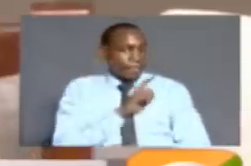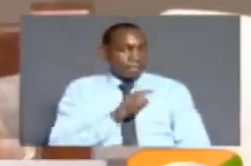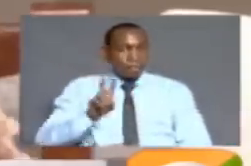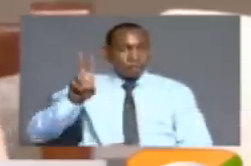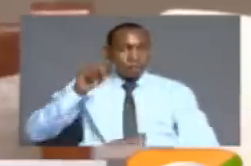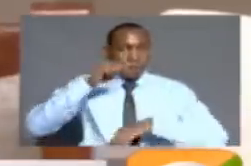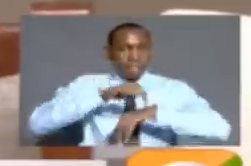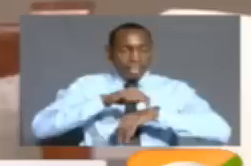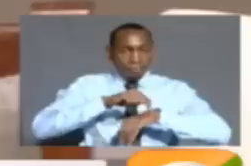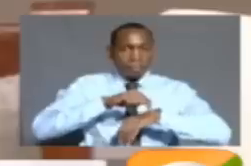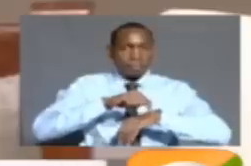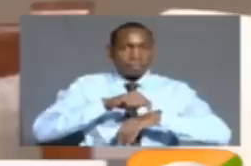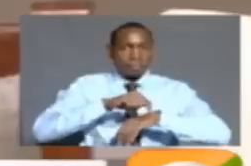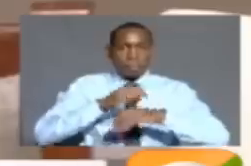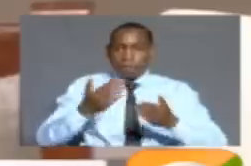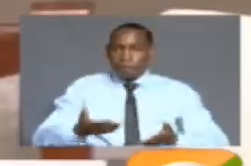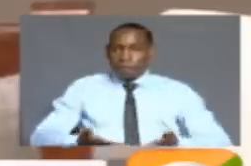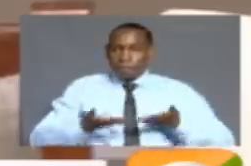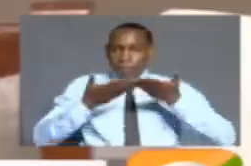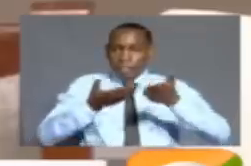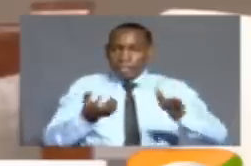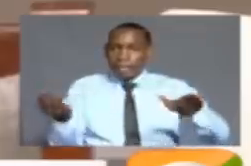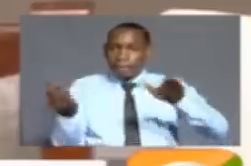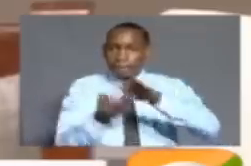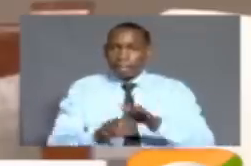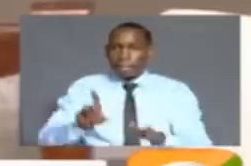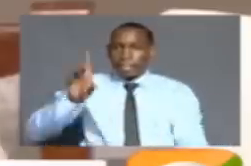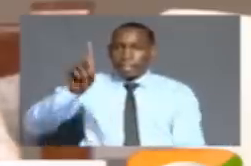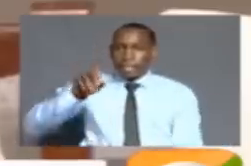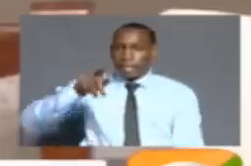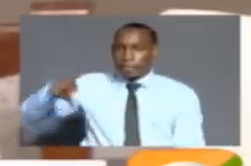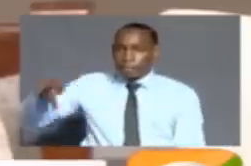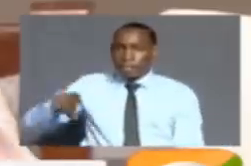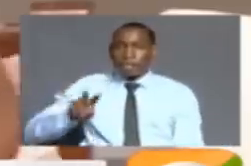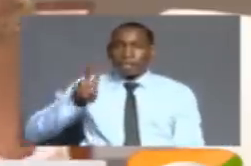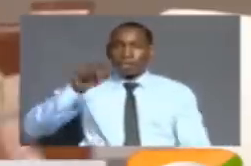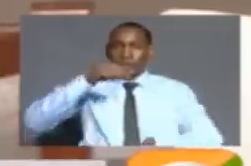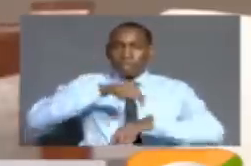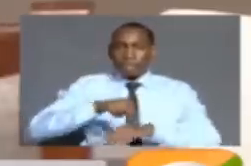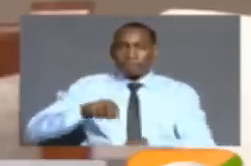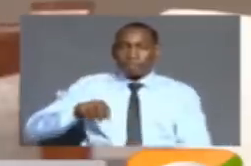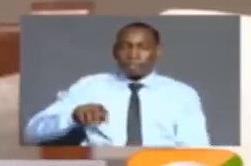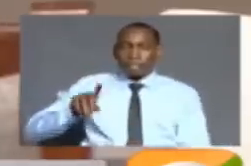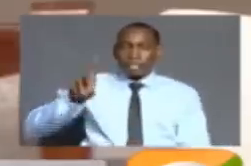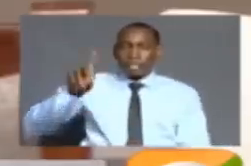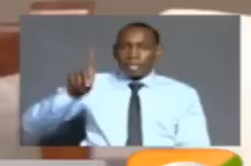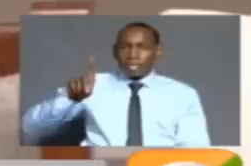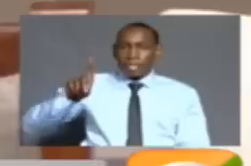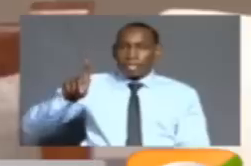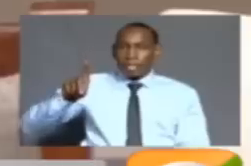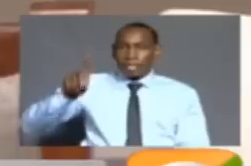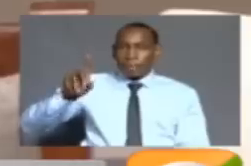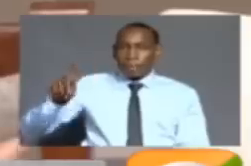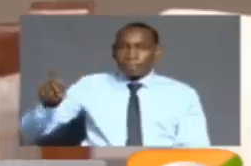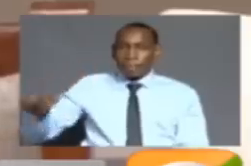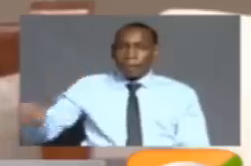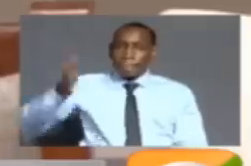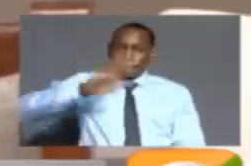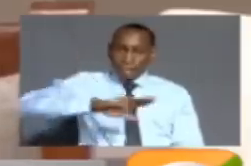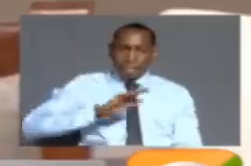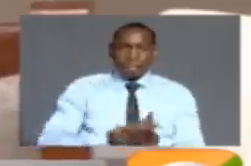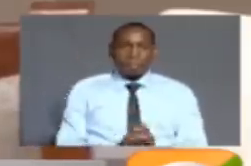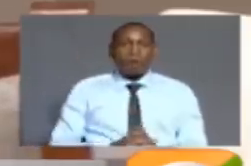twice they have forwarded the files to DPP, and twice DPP has kicked them back. So we need to kind of know what's going